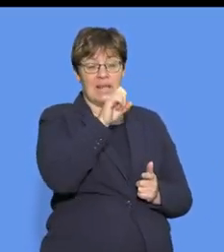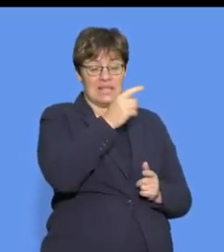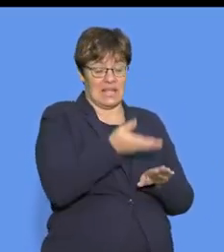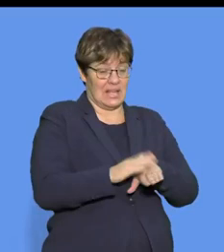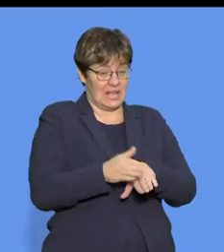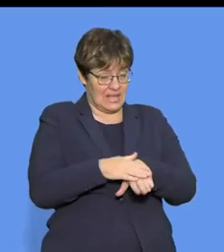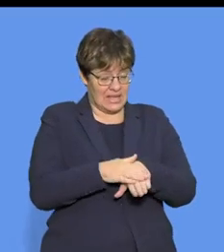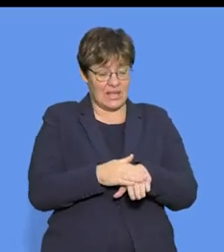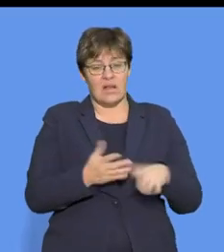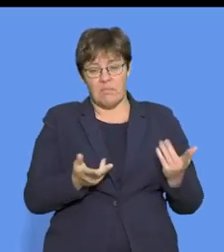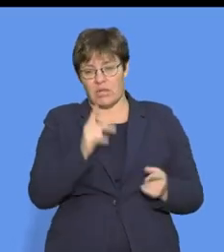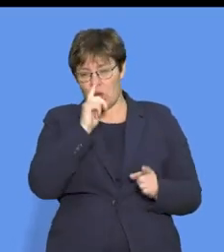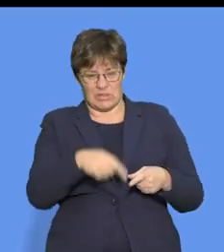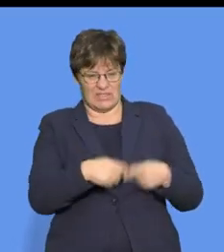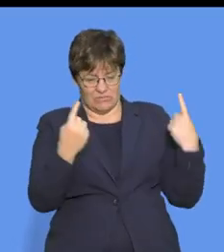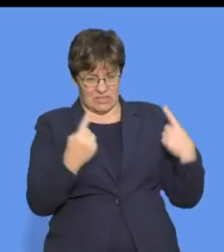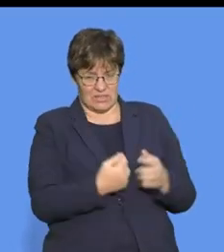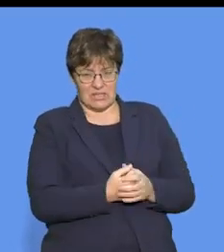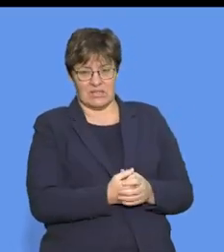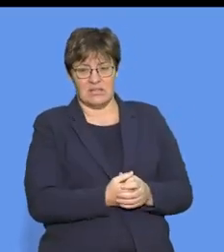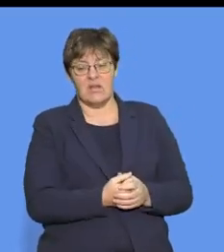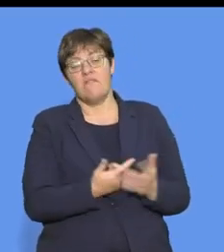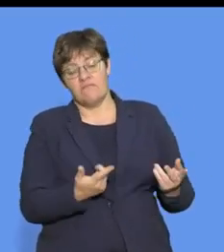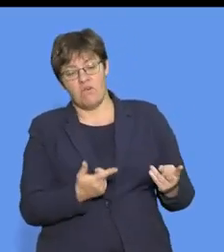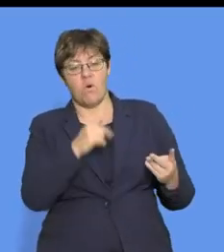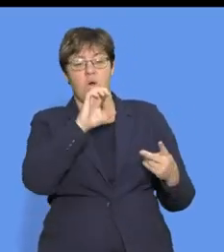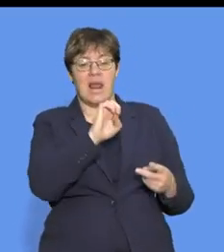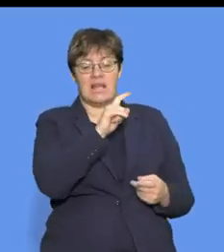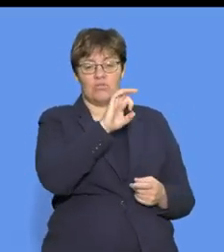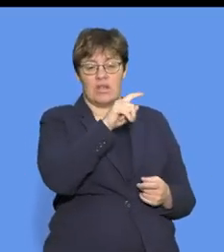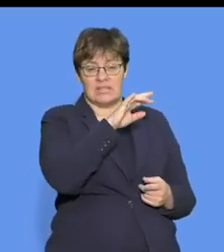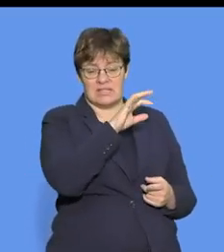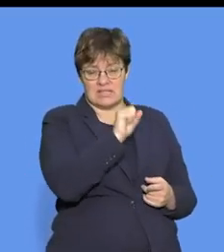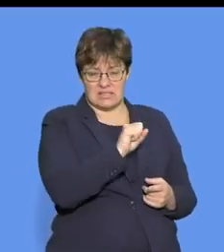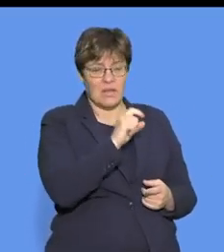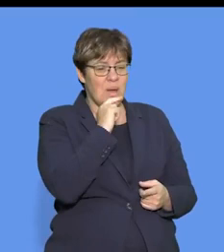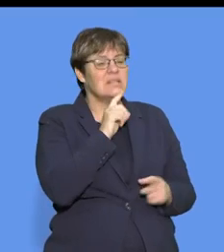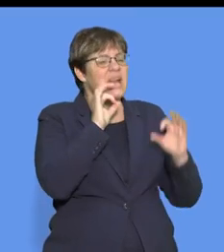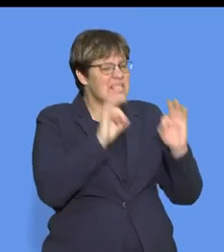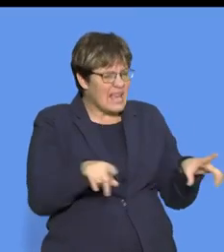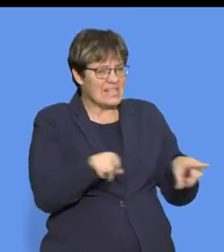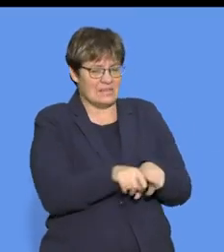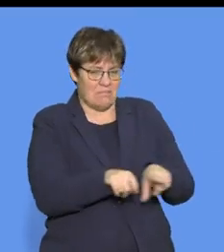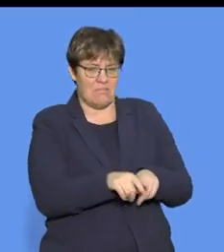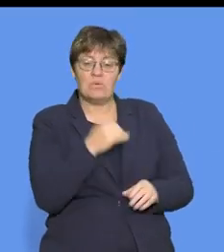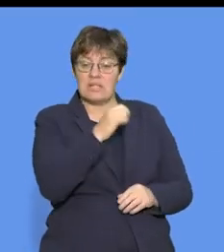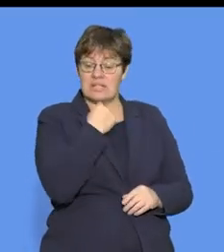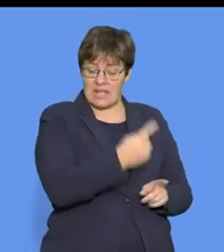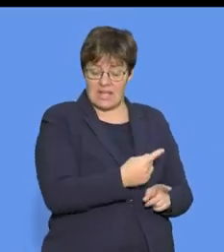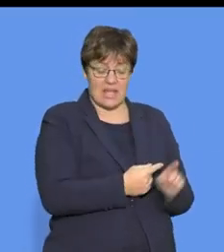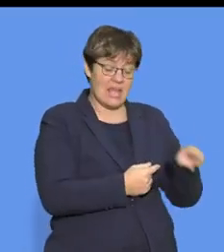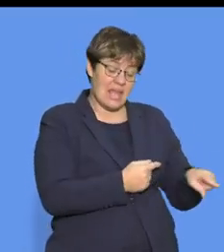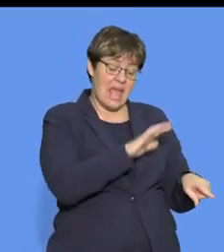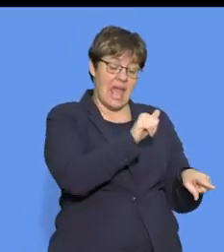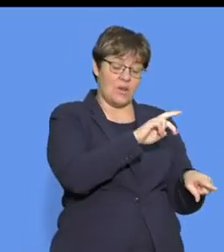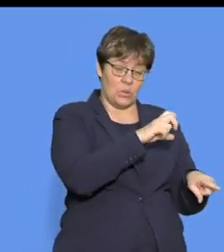plating, but you can get, and they look quite different for the ones for electrolysis. But in exactly the same way, we're still